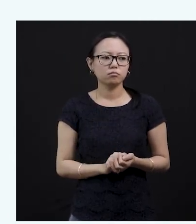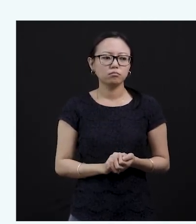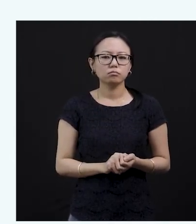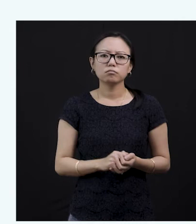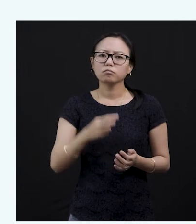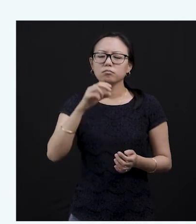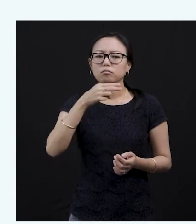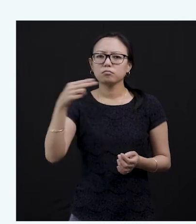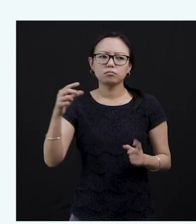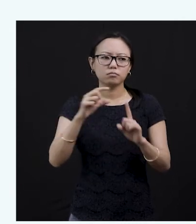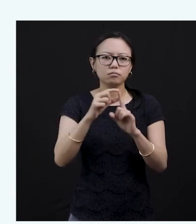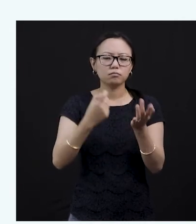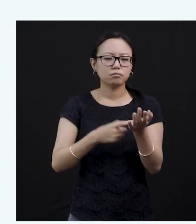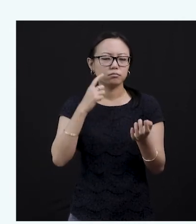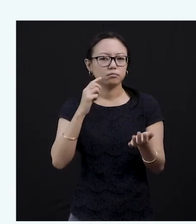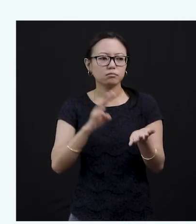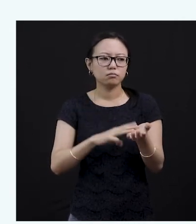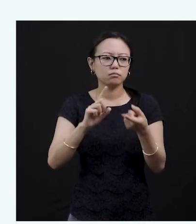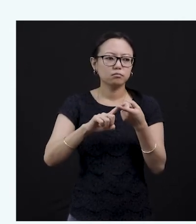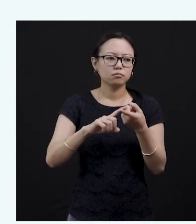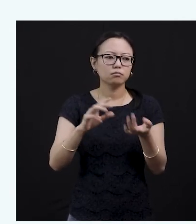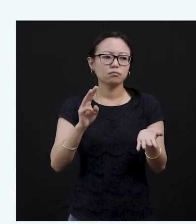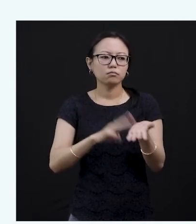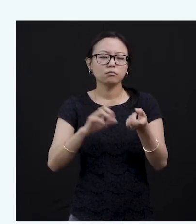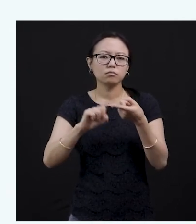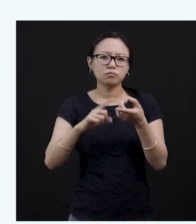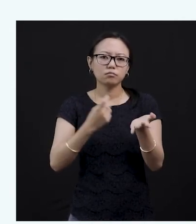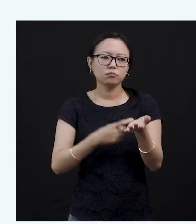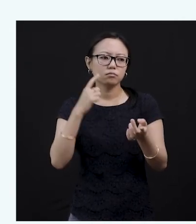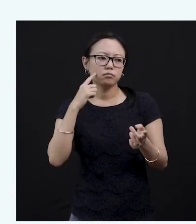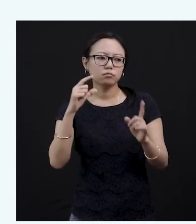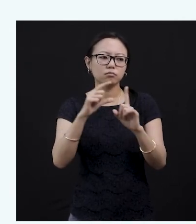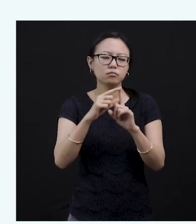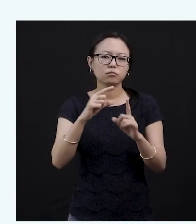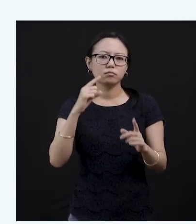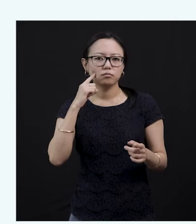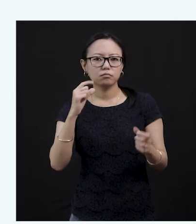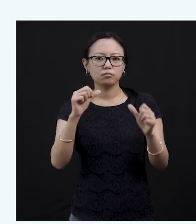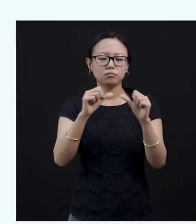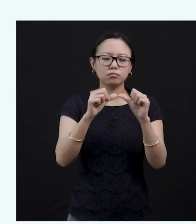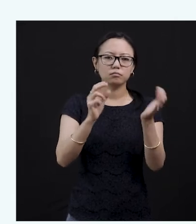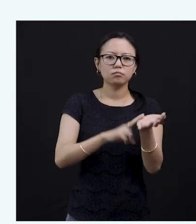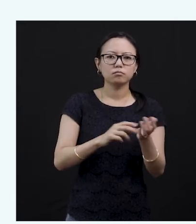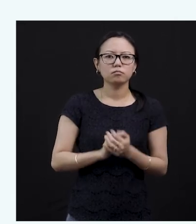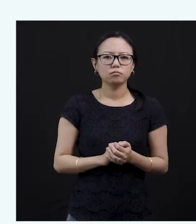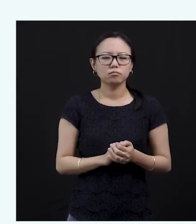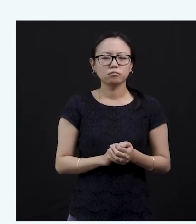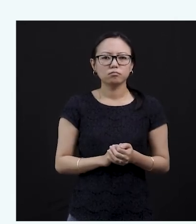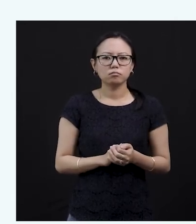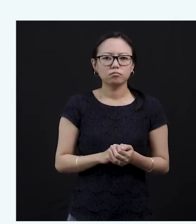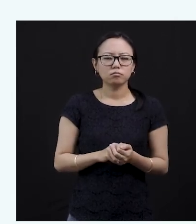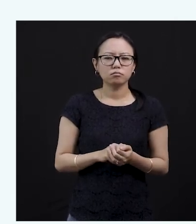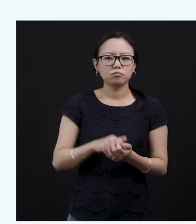prime meridian divides the Earth into 2 parts again, one towards the west and one towards the